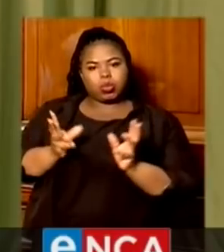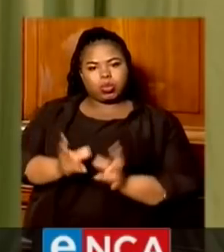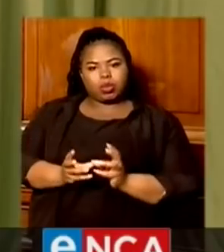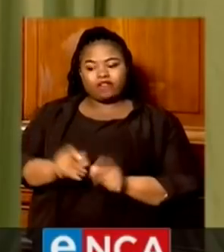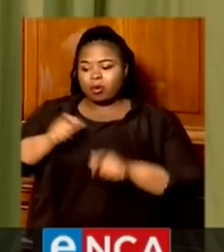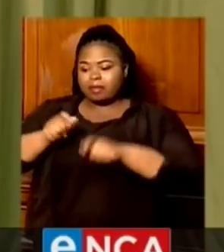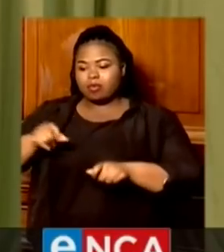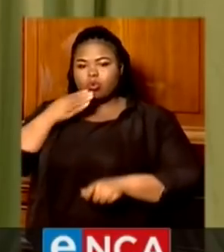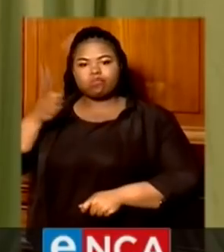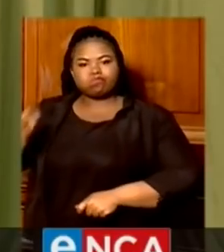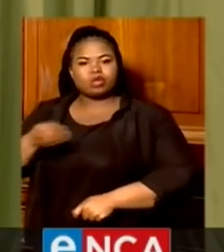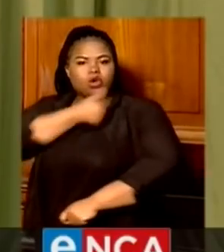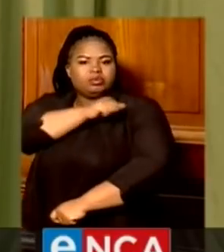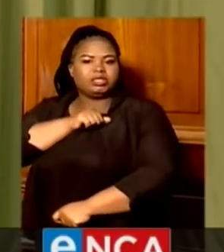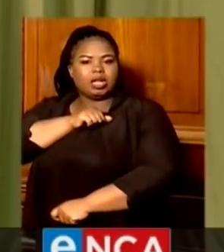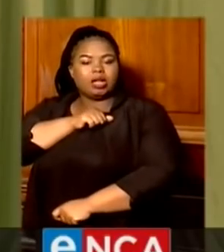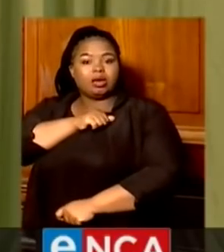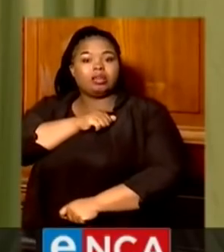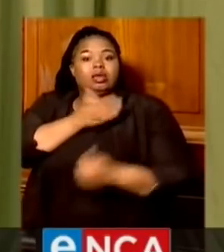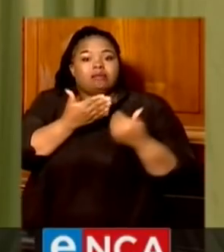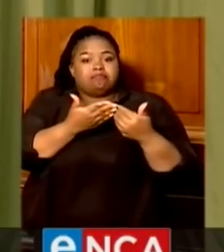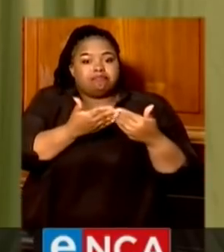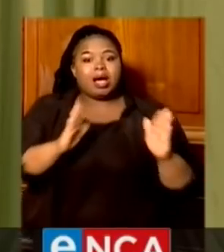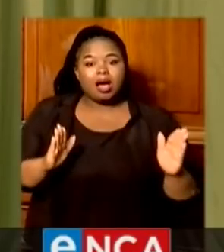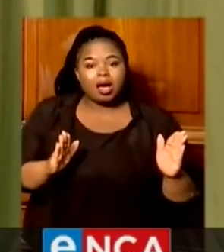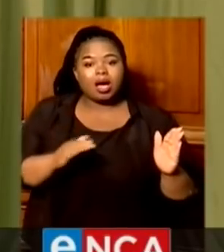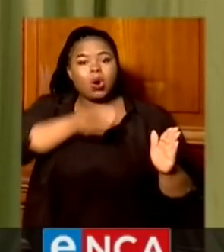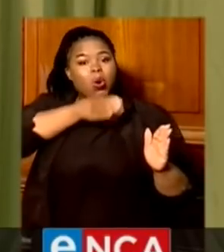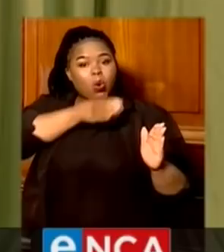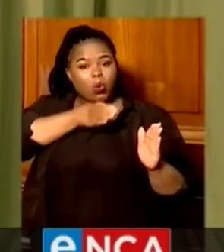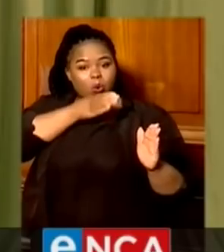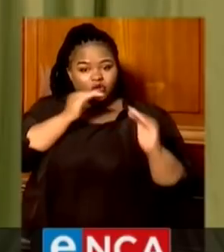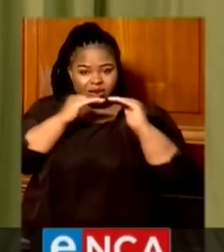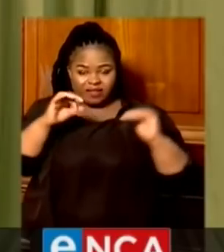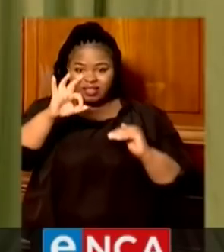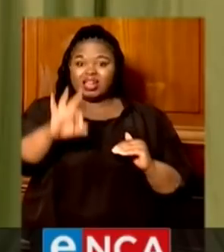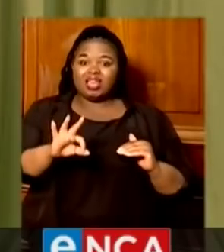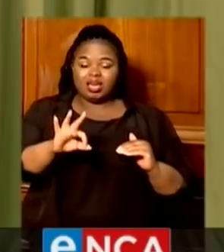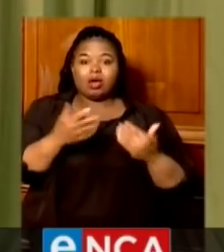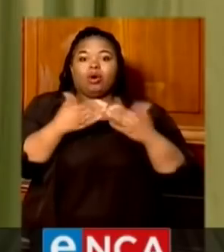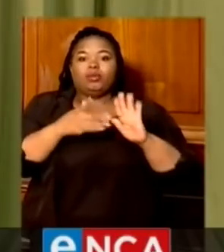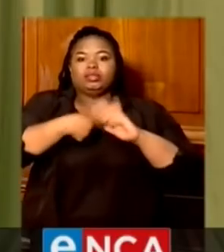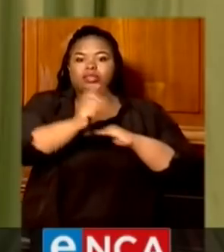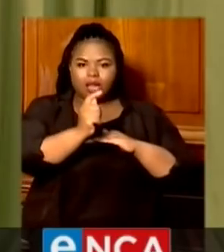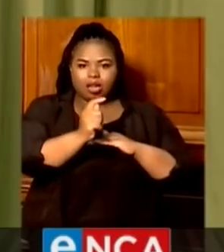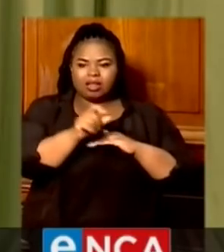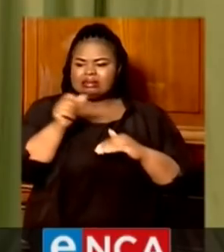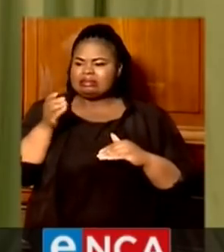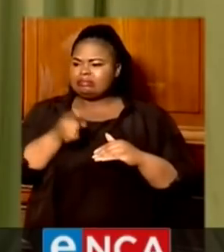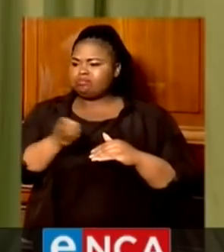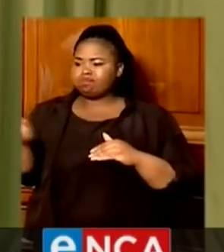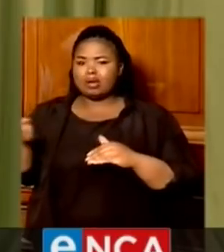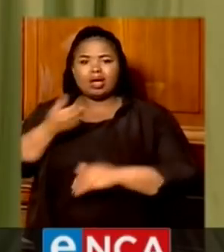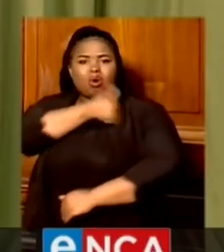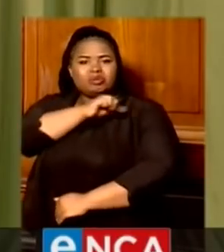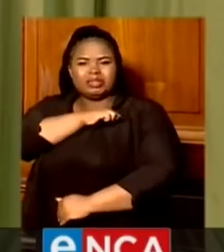time. Conversely, when the alcohol restrictions were lifted during the level 3, facilities reported up to